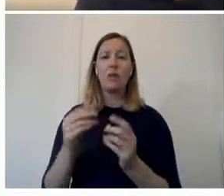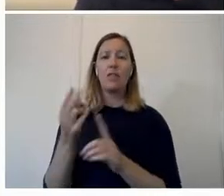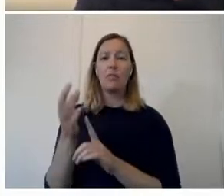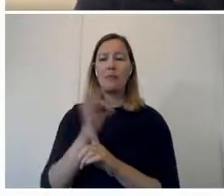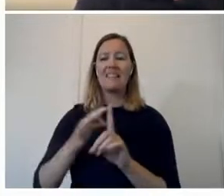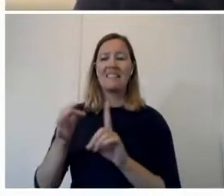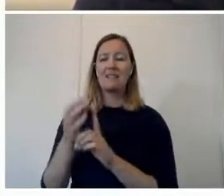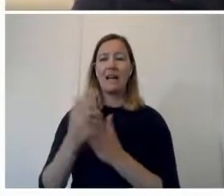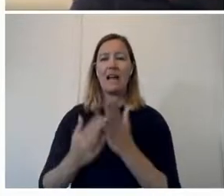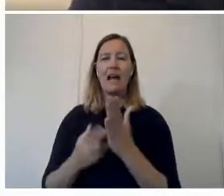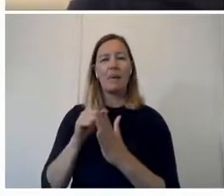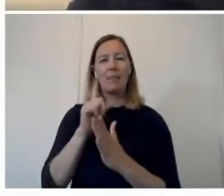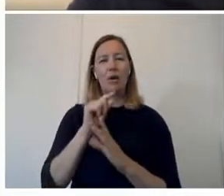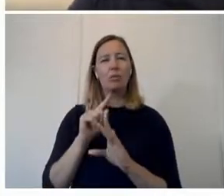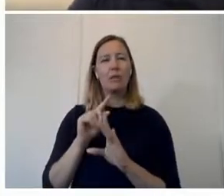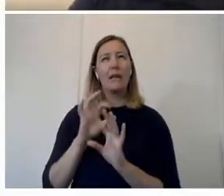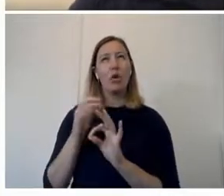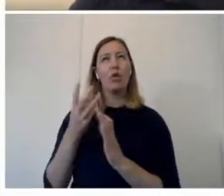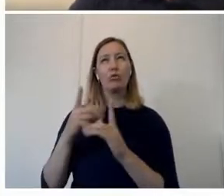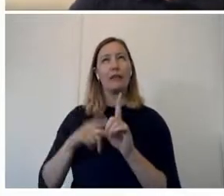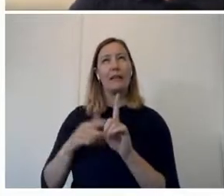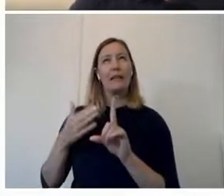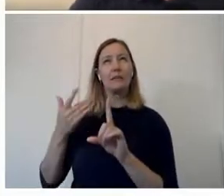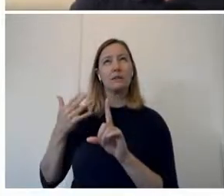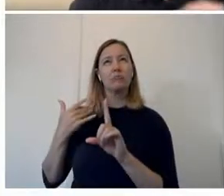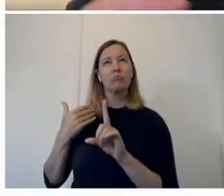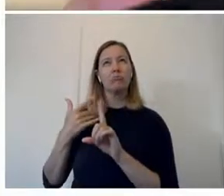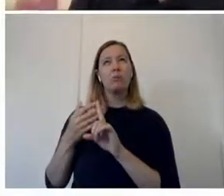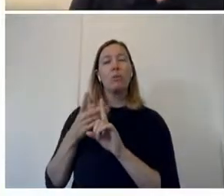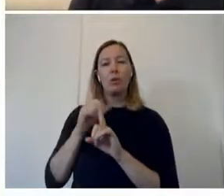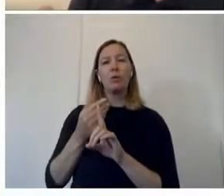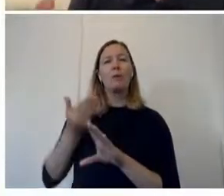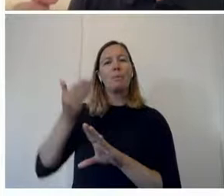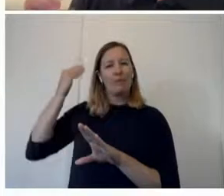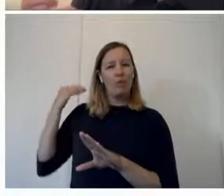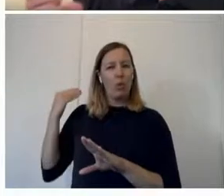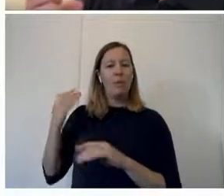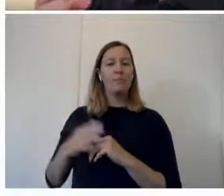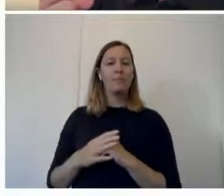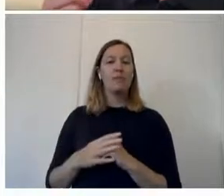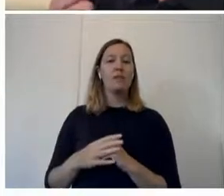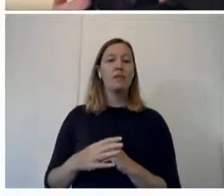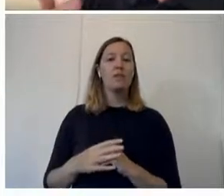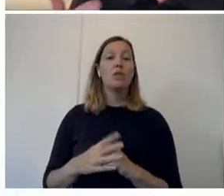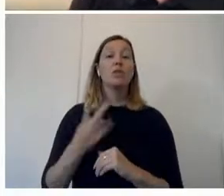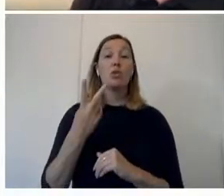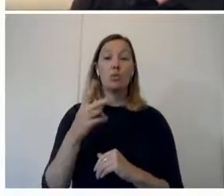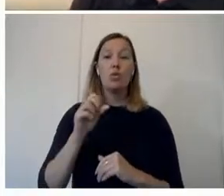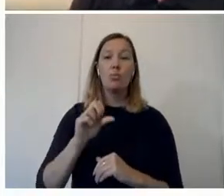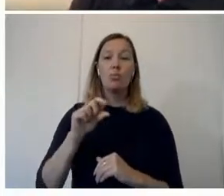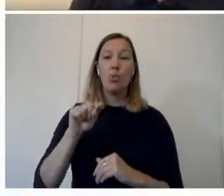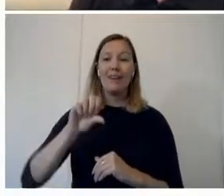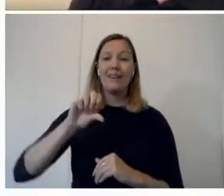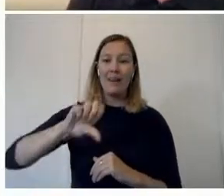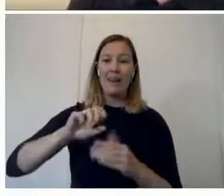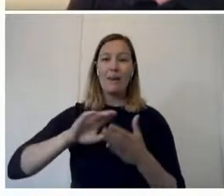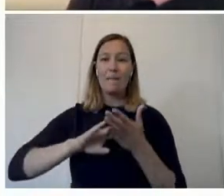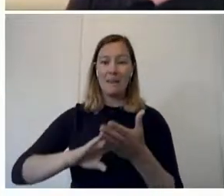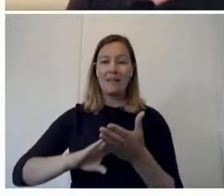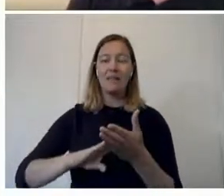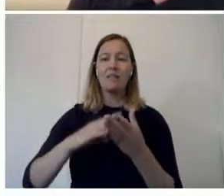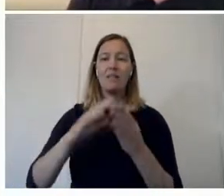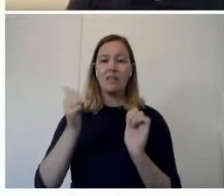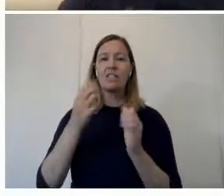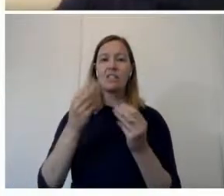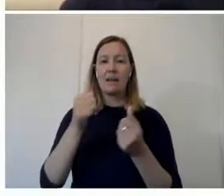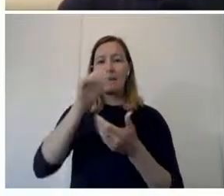last 3 years. So that's 2.9 million that have had some kind of experience